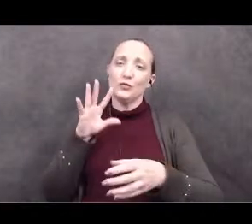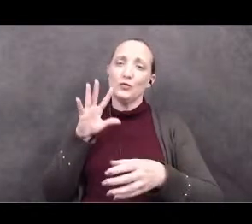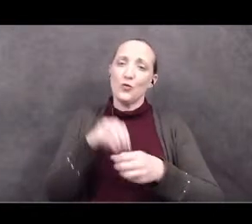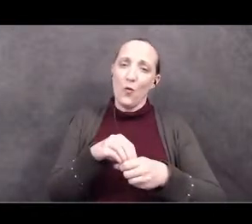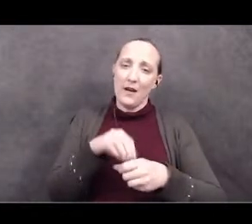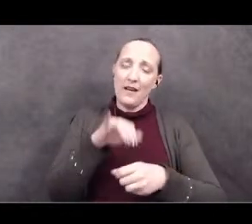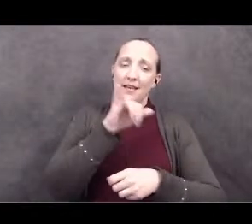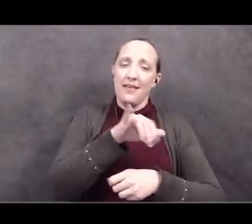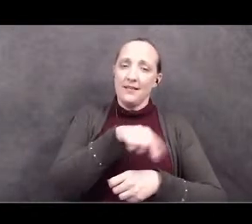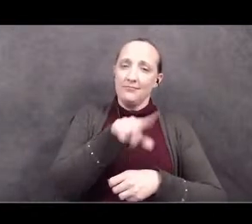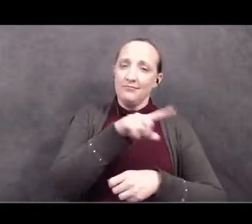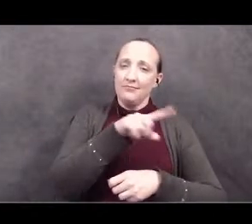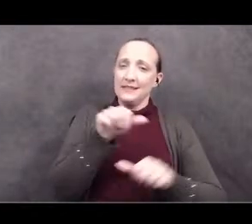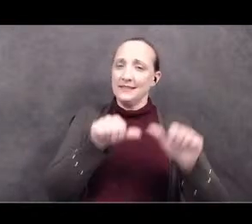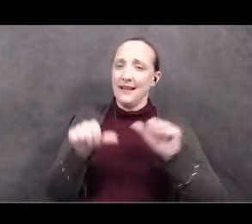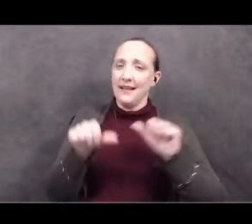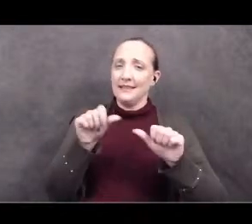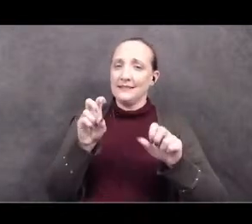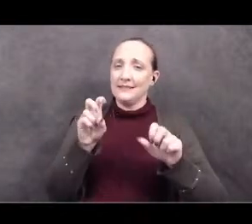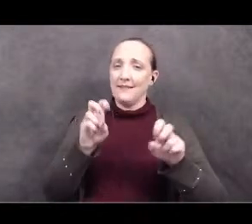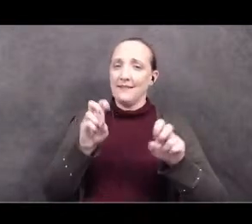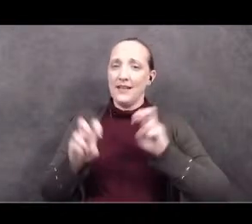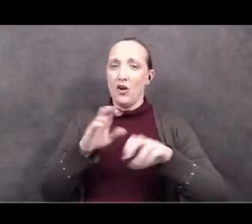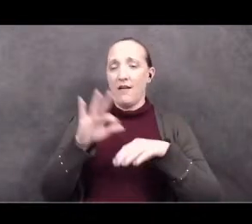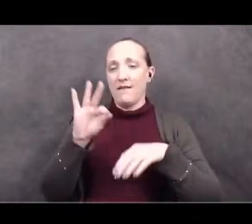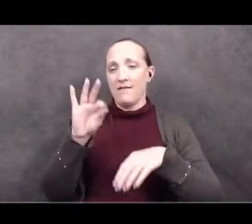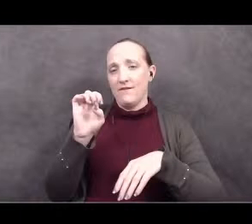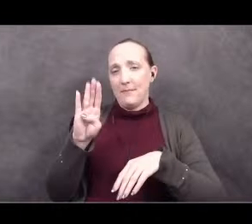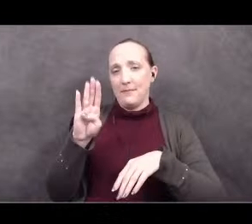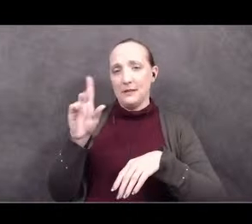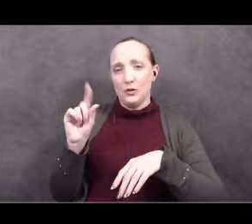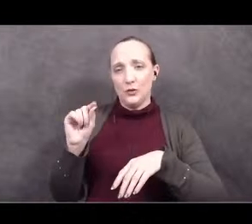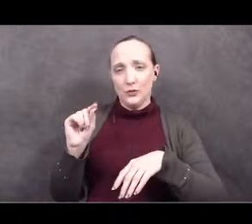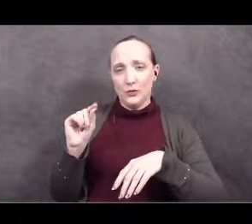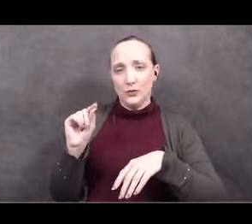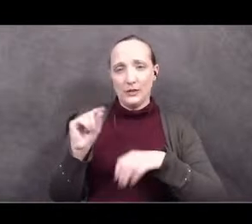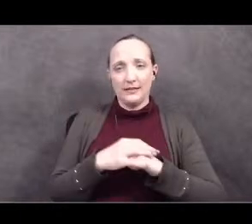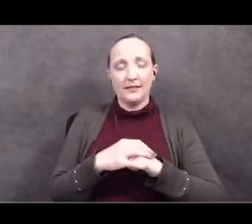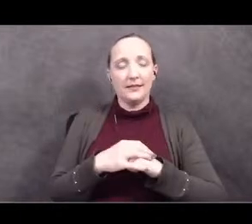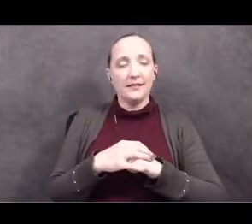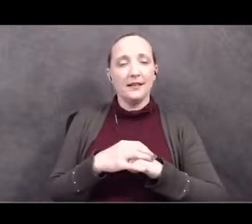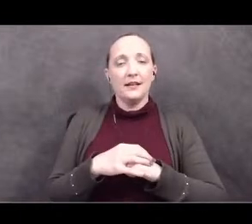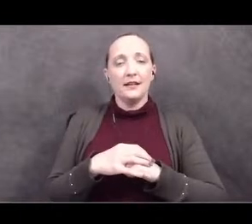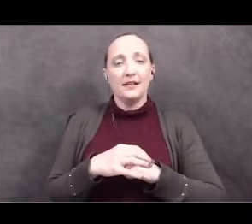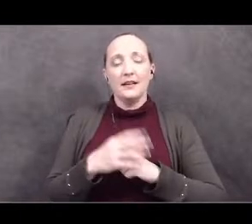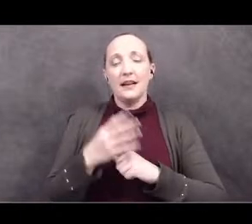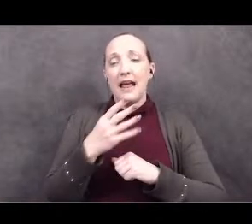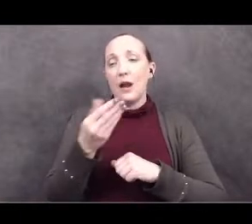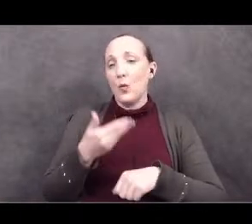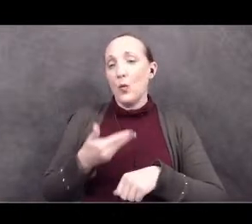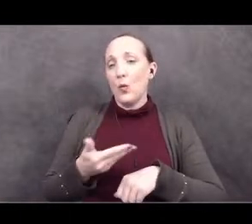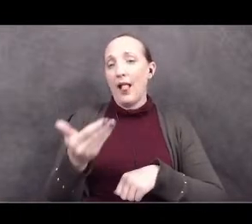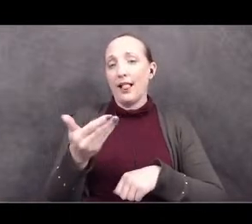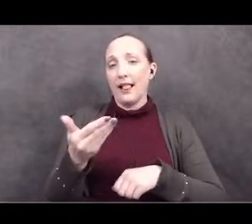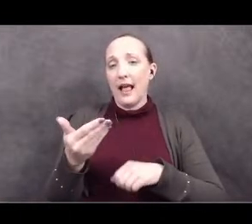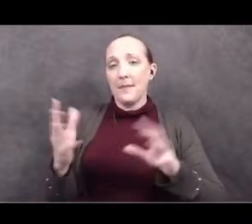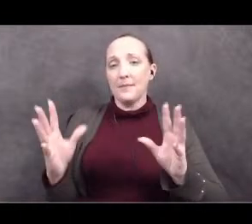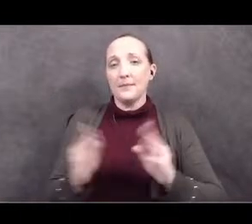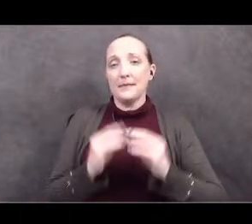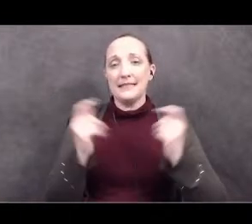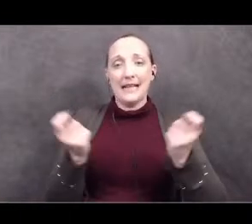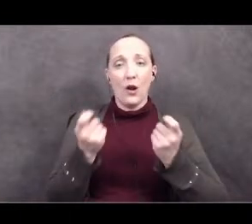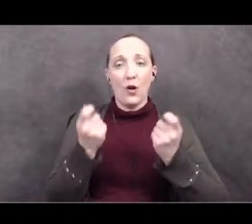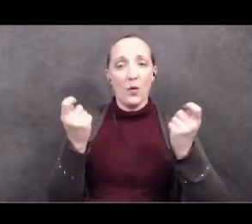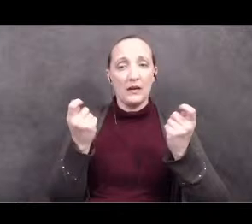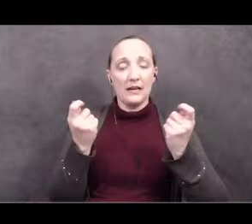science fair on February 20th uh and uh the welcome ceremony uh will be